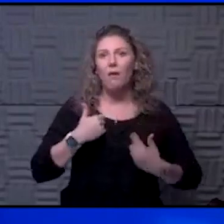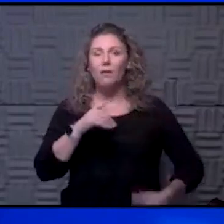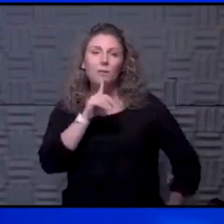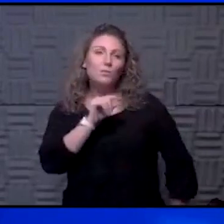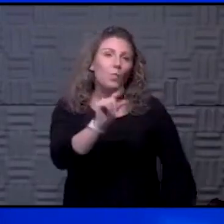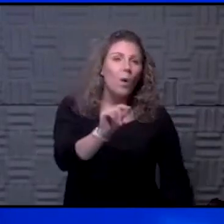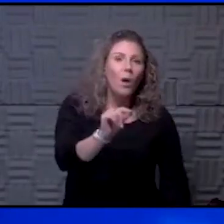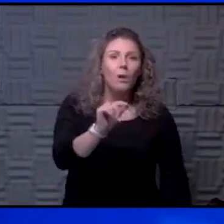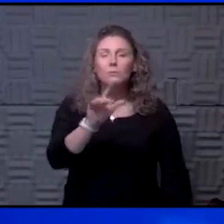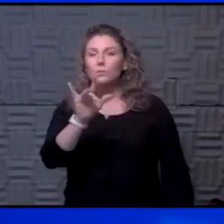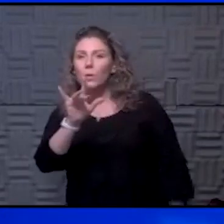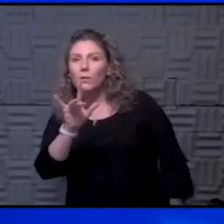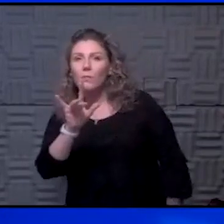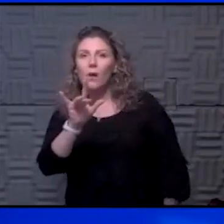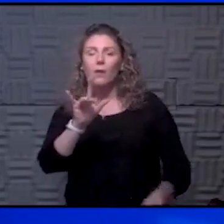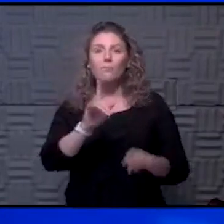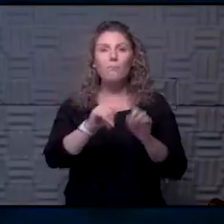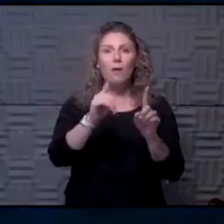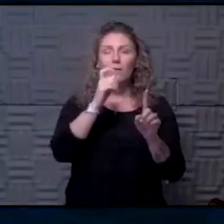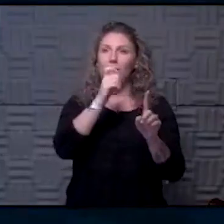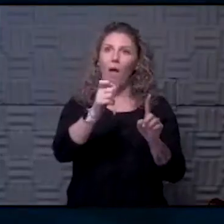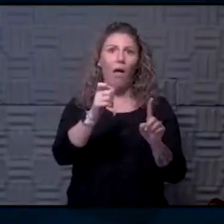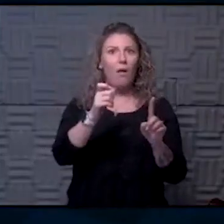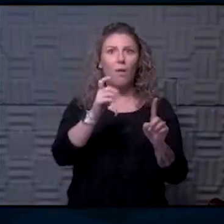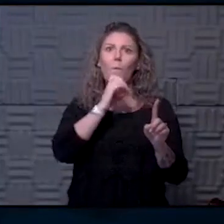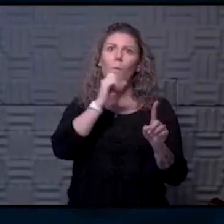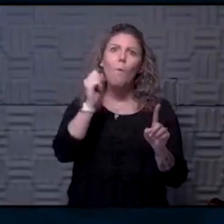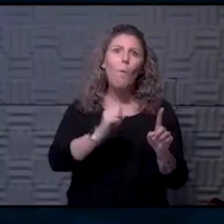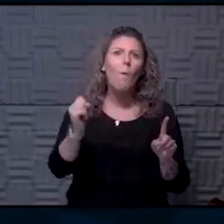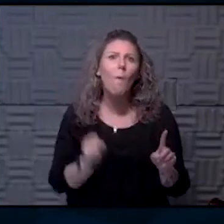or 25, but definitely not the